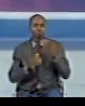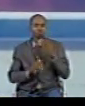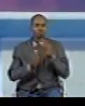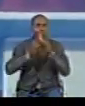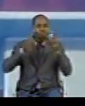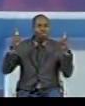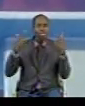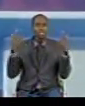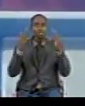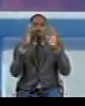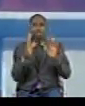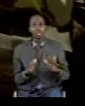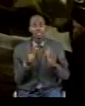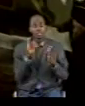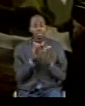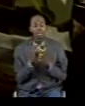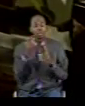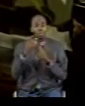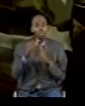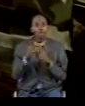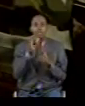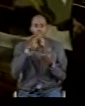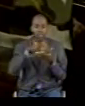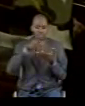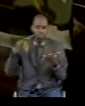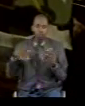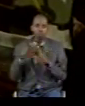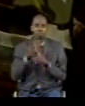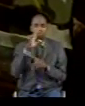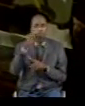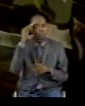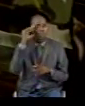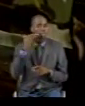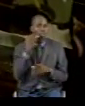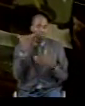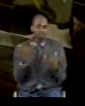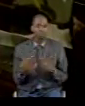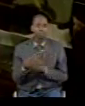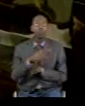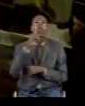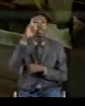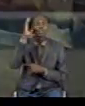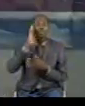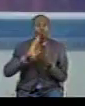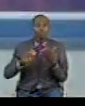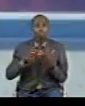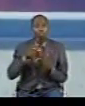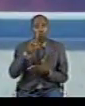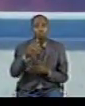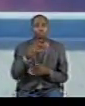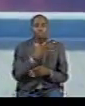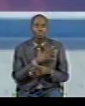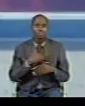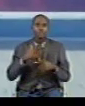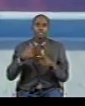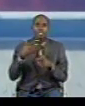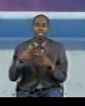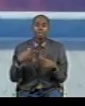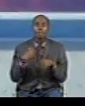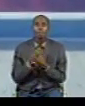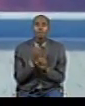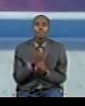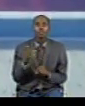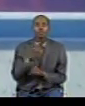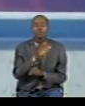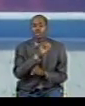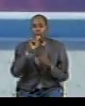is lifted from your head today. He will forgive you. He will then make you a person that will